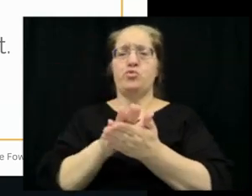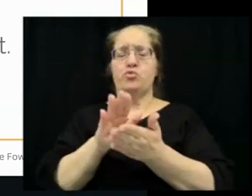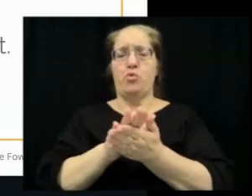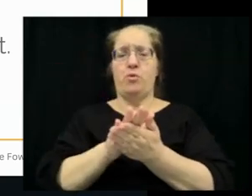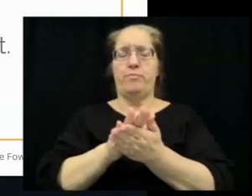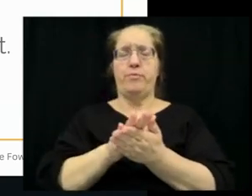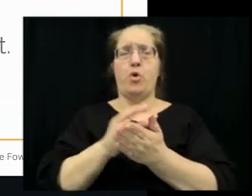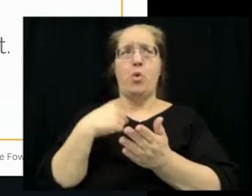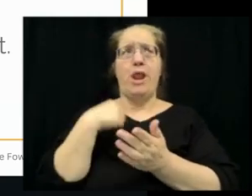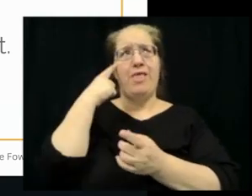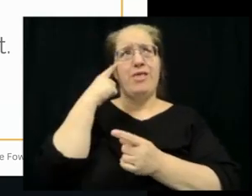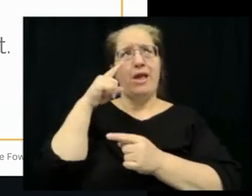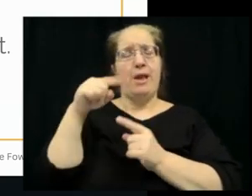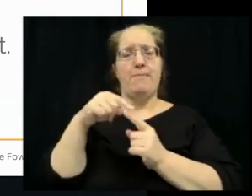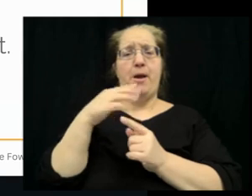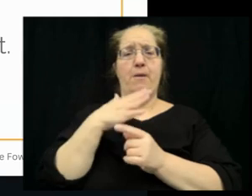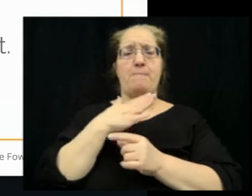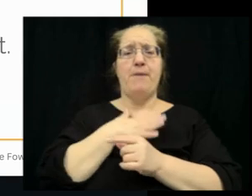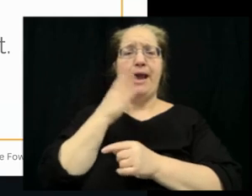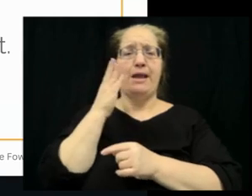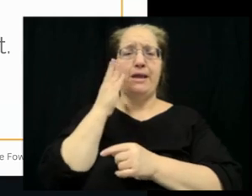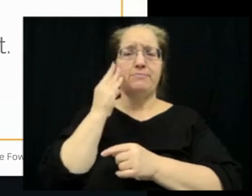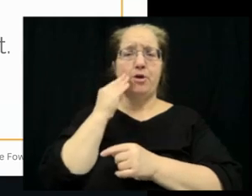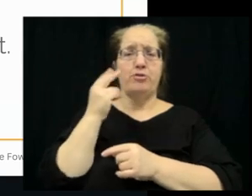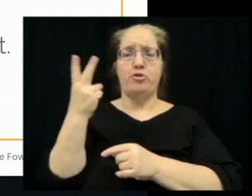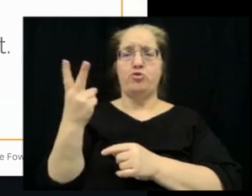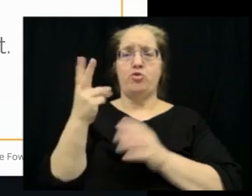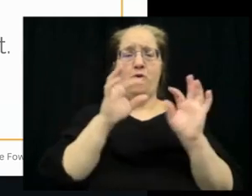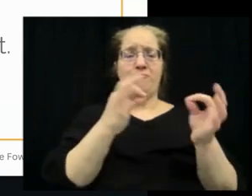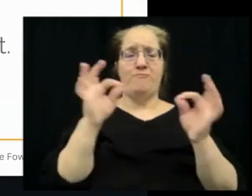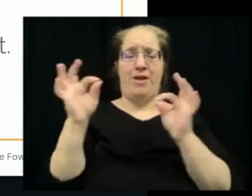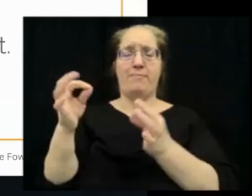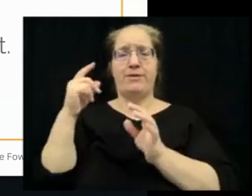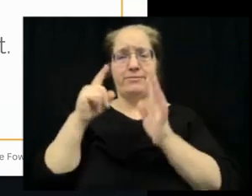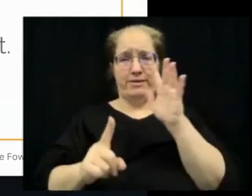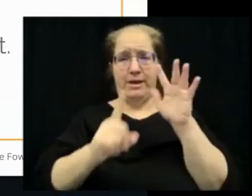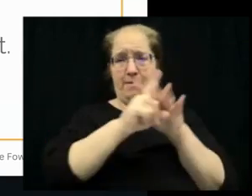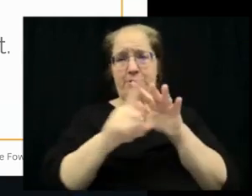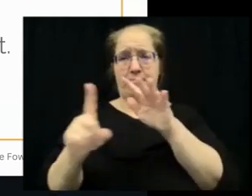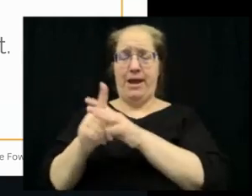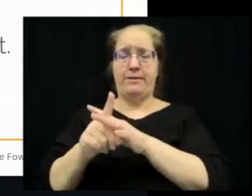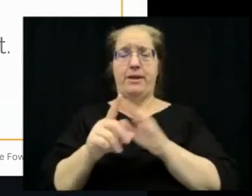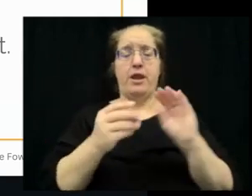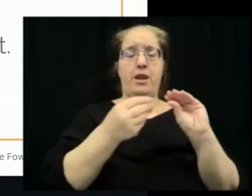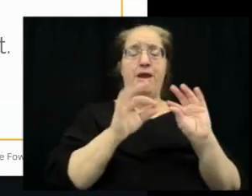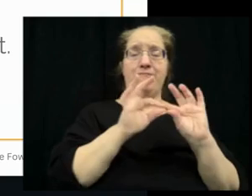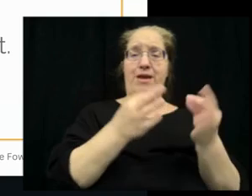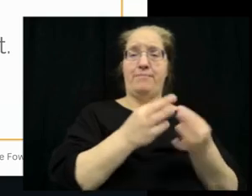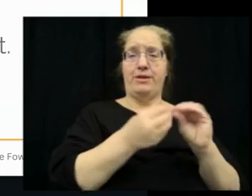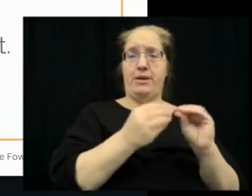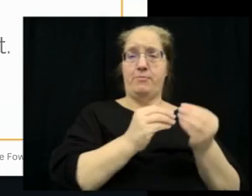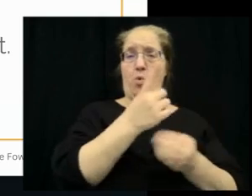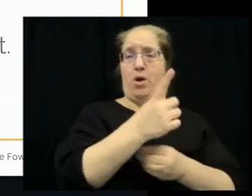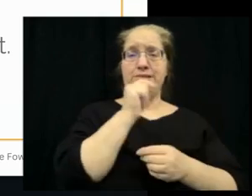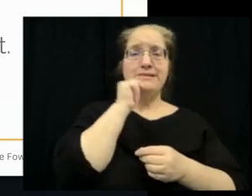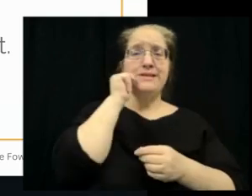cases, two families stand out to me. In family number one, the mom had a teenage son who played video